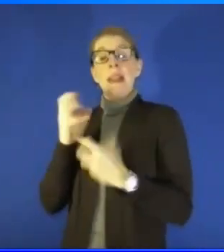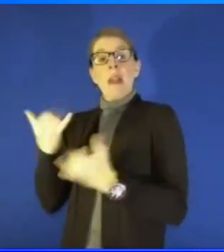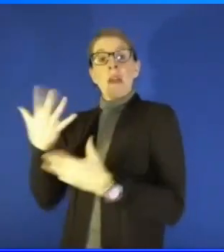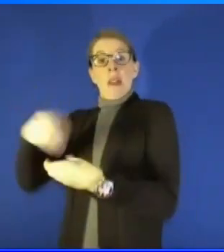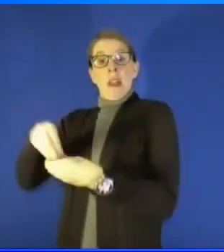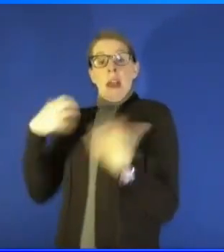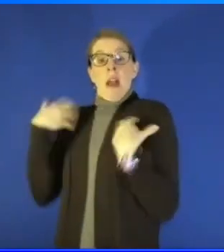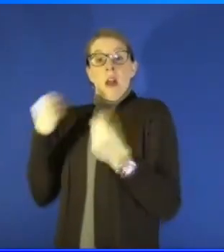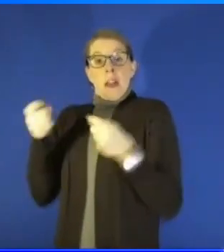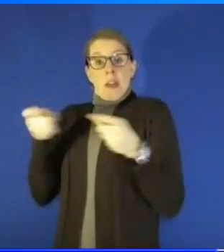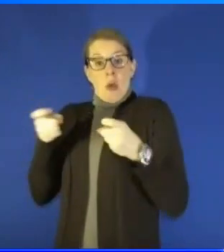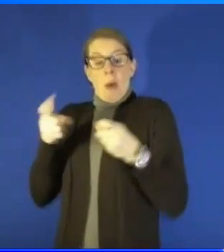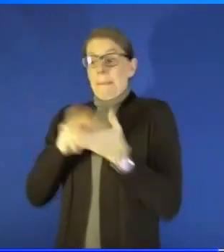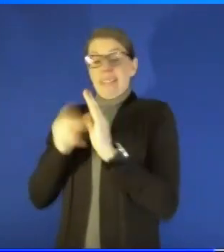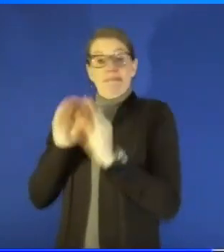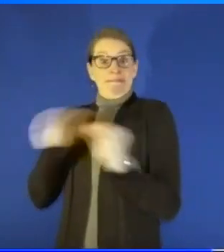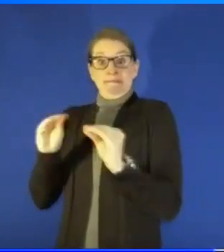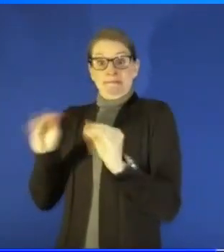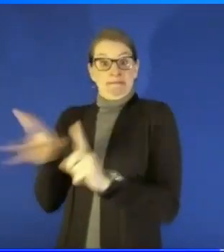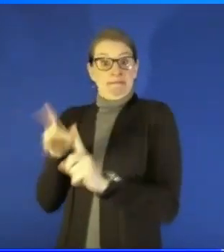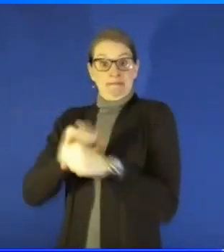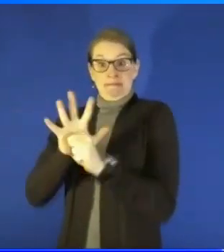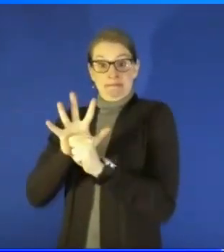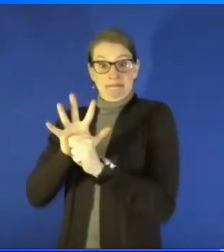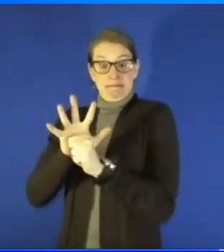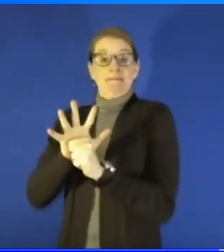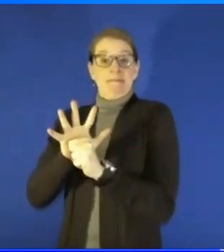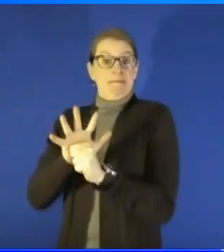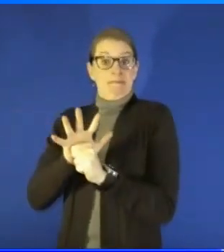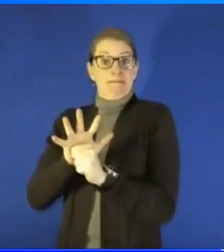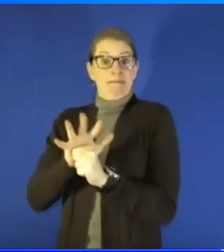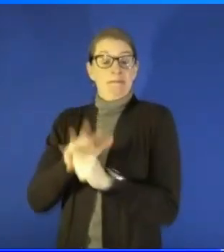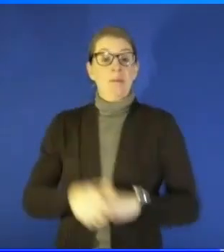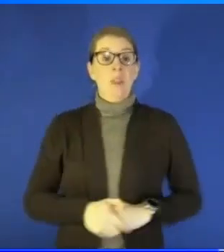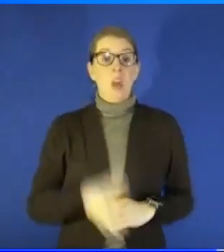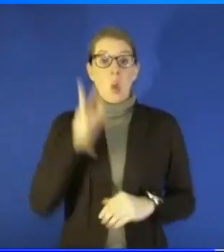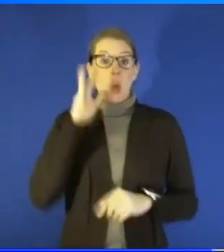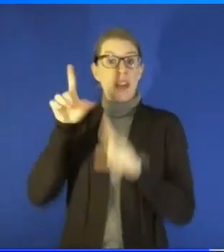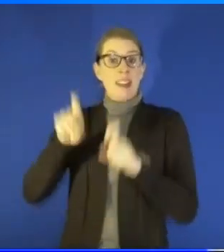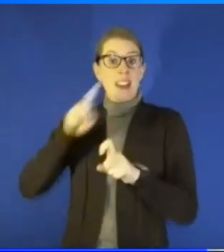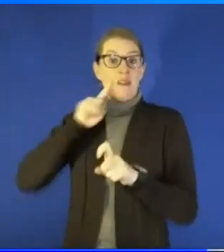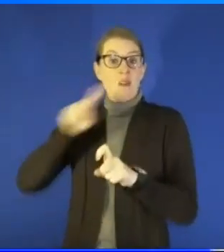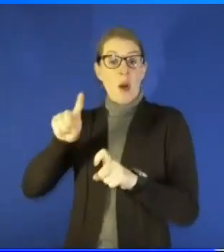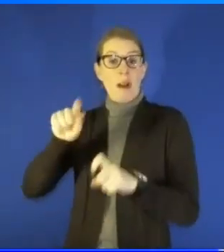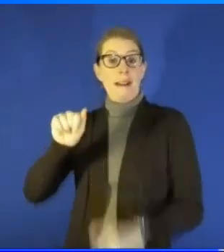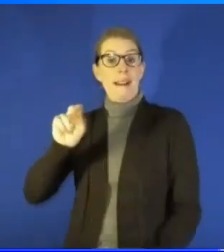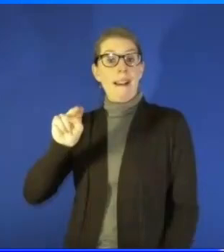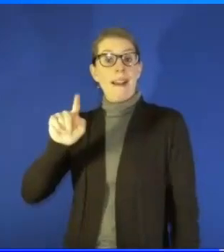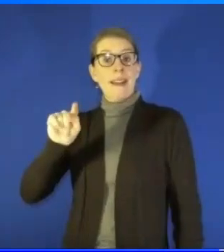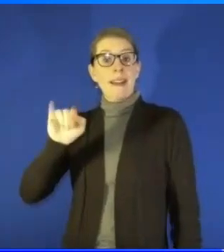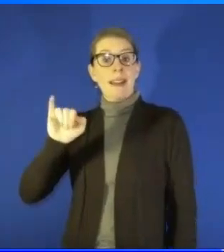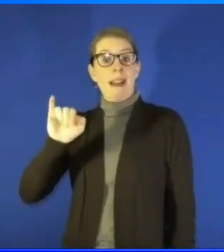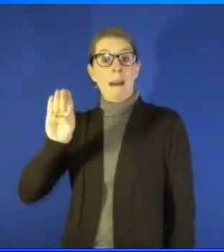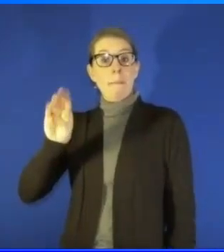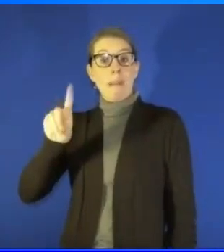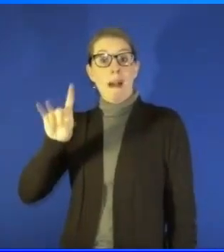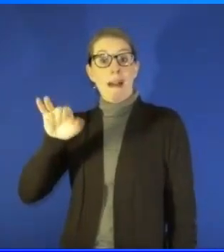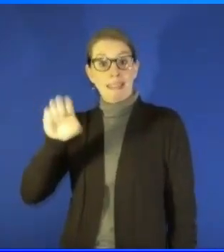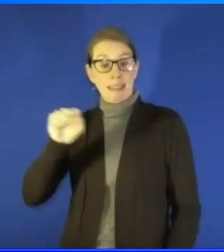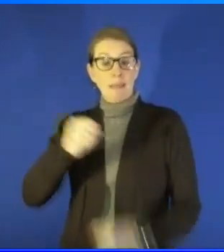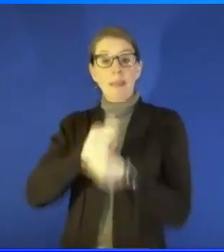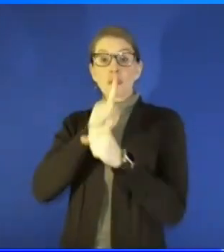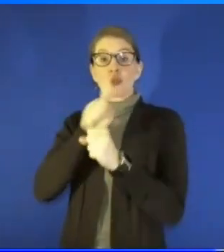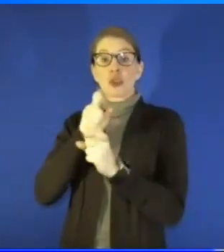anything, including not having had COVID. We will test for the antibodies to see if you've been exposed, if you're enrolled as